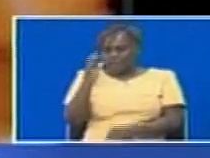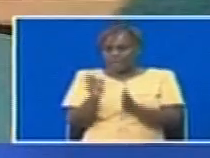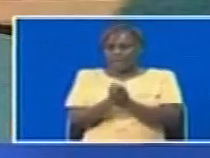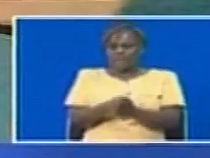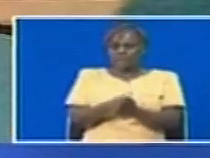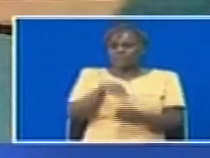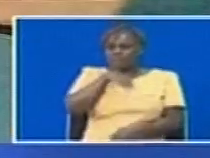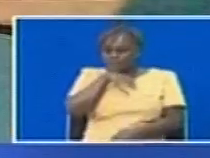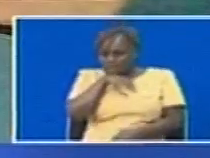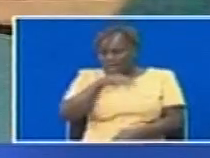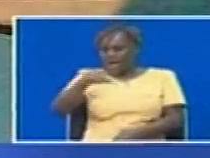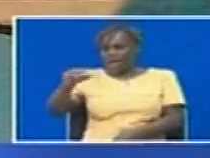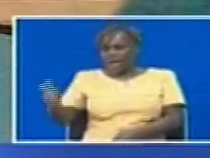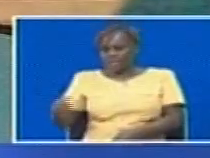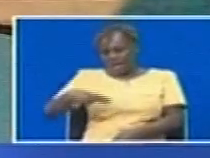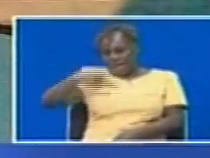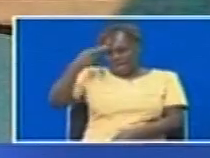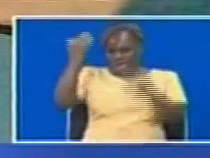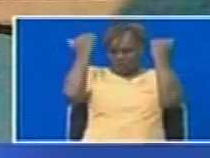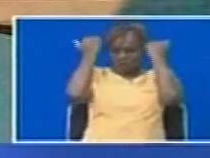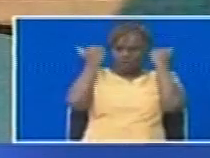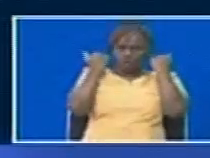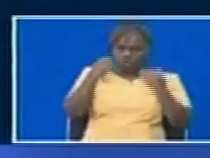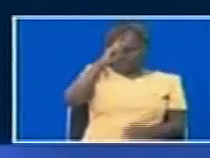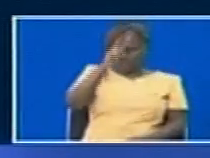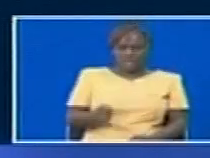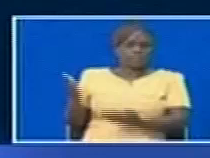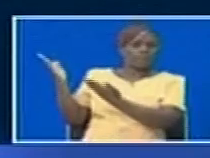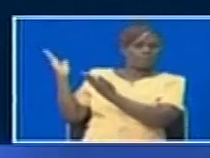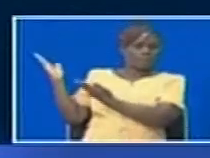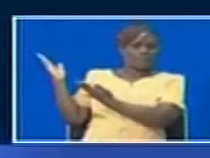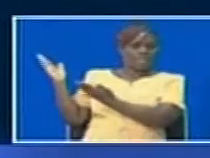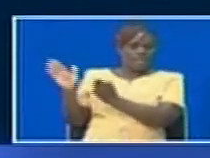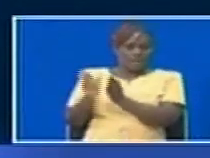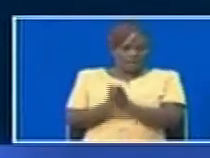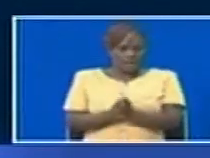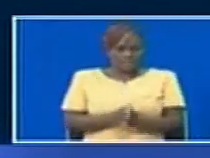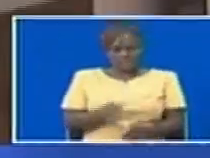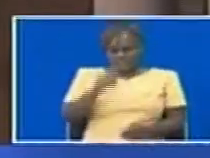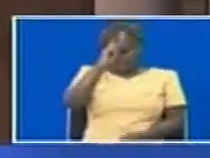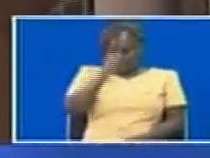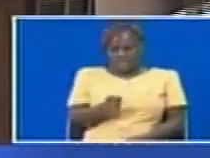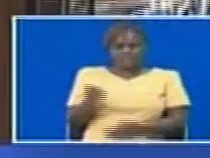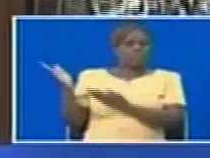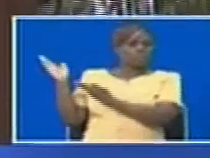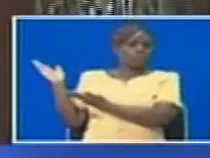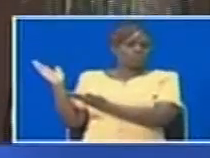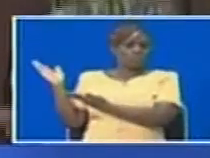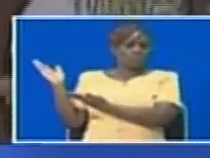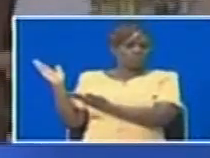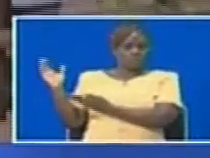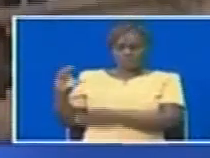Odinga. Others are High Court Judges Masanga Mbogoli and Judge Richard Mwongo. The